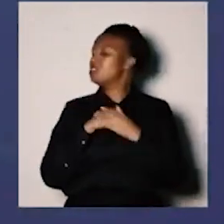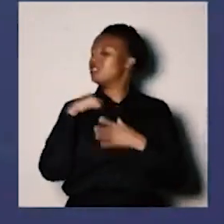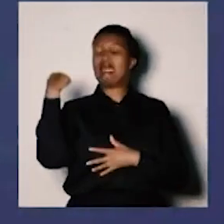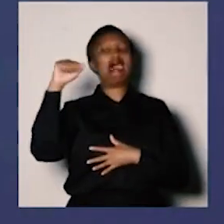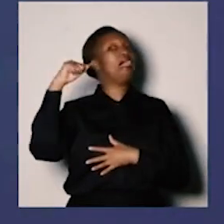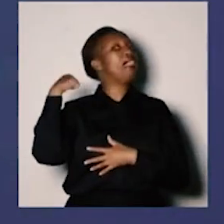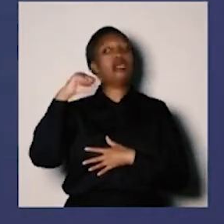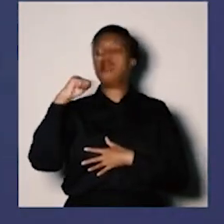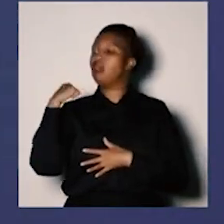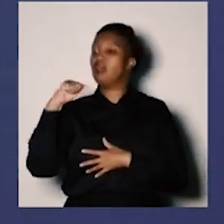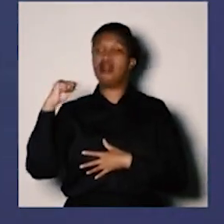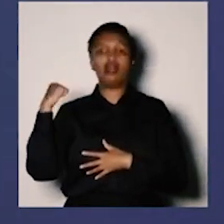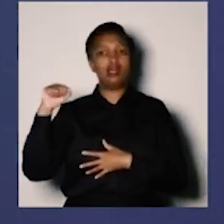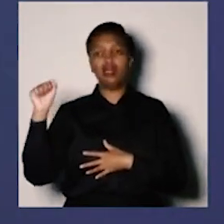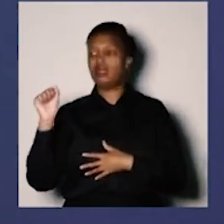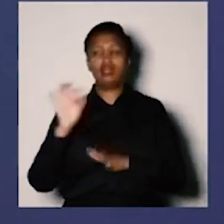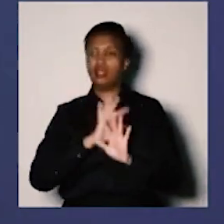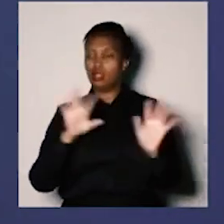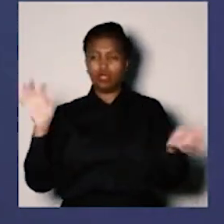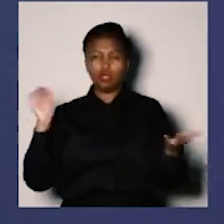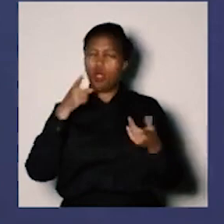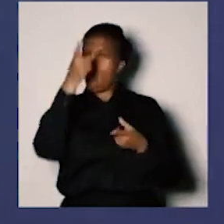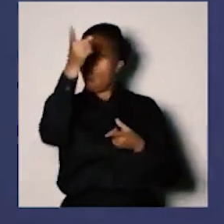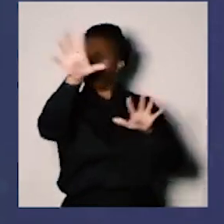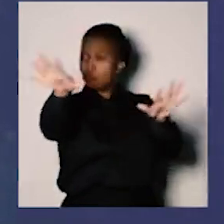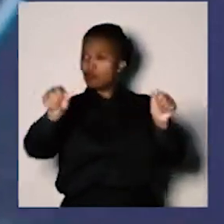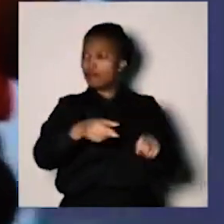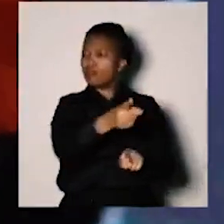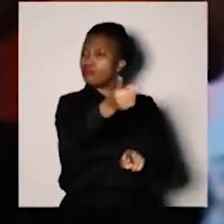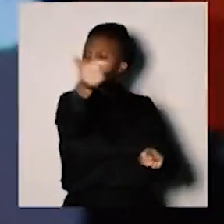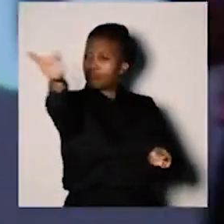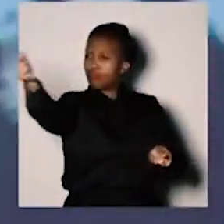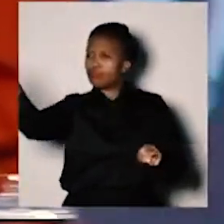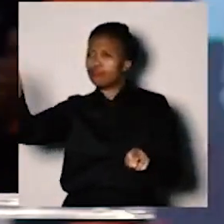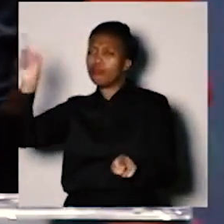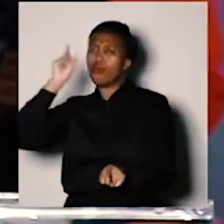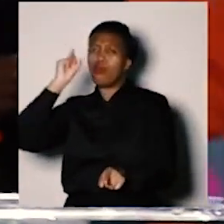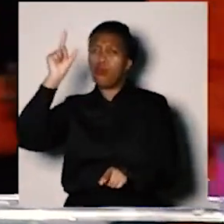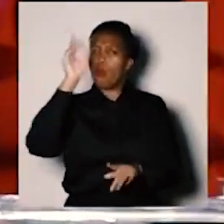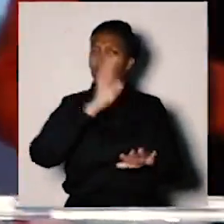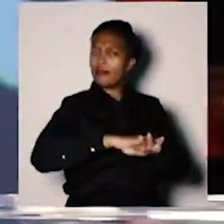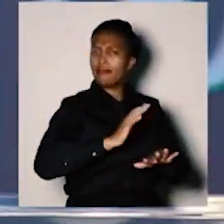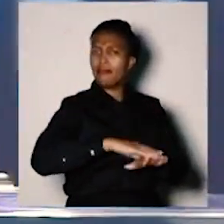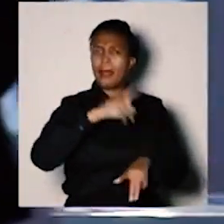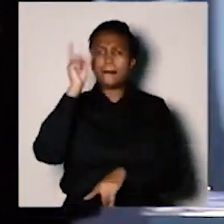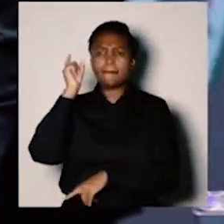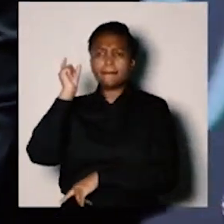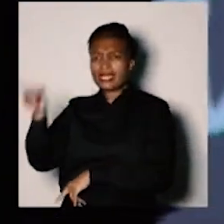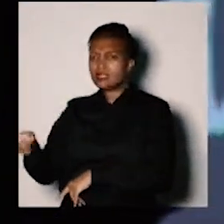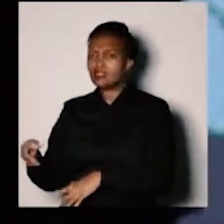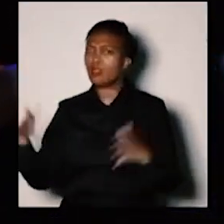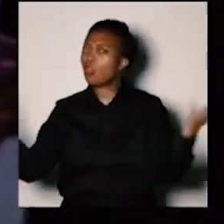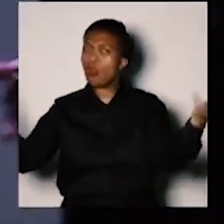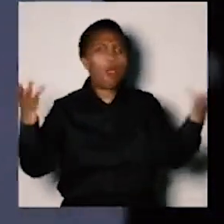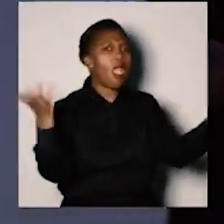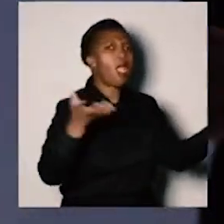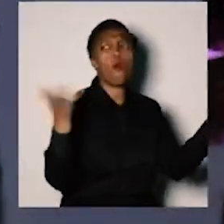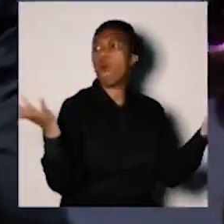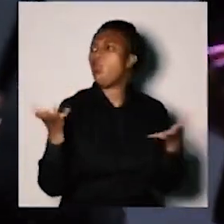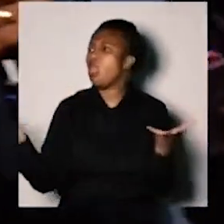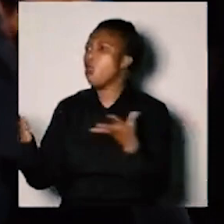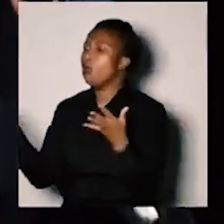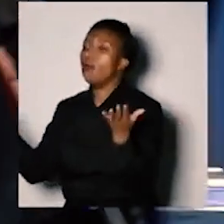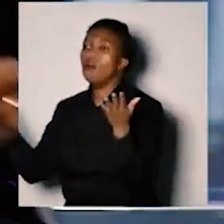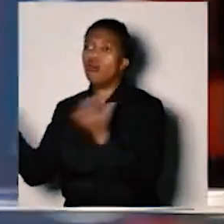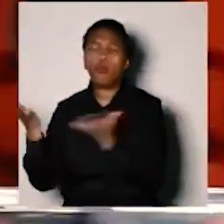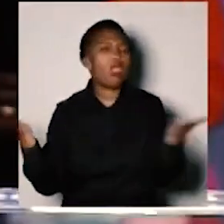sit down, that's right at the back there. God bless you, God bless you. One more person, where are you? Where are you? Where are you? Where